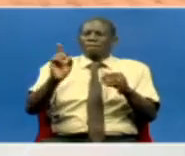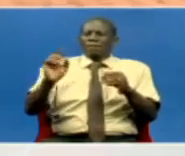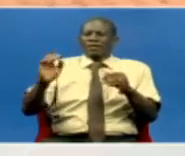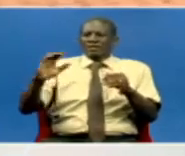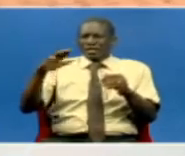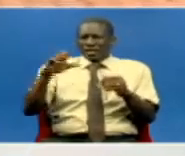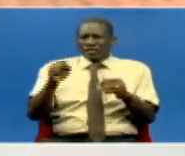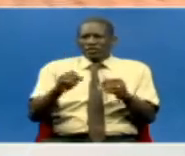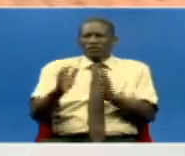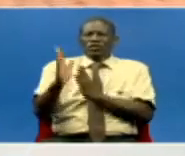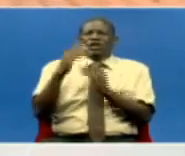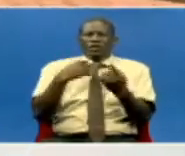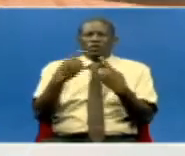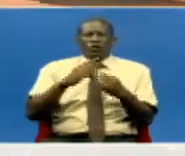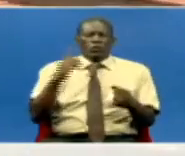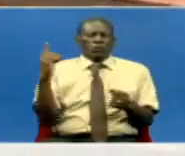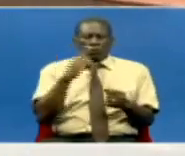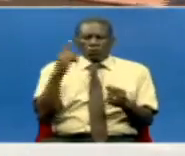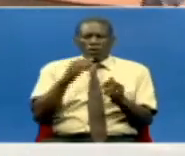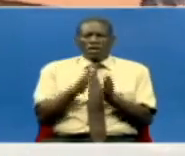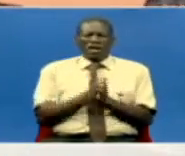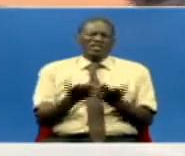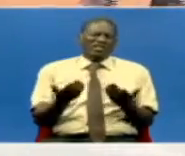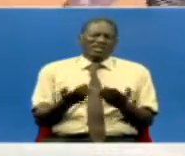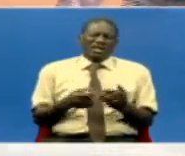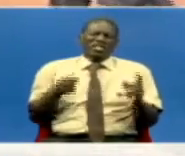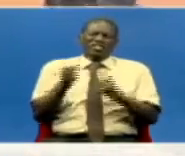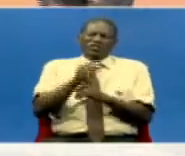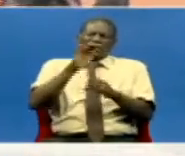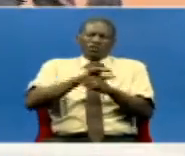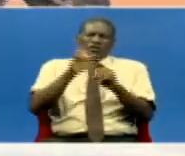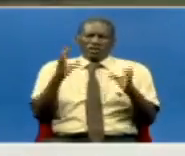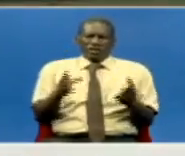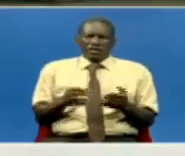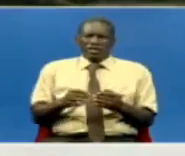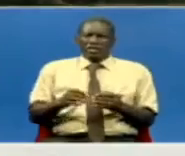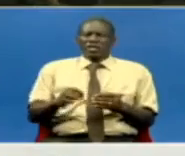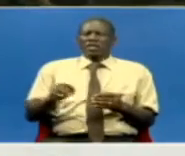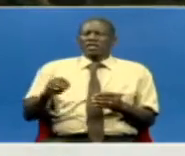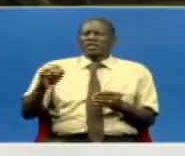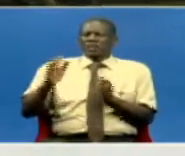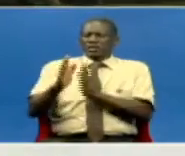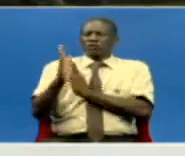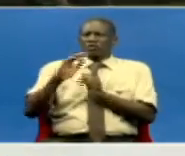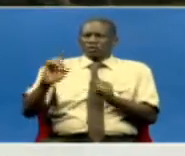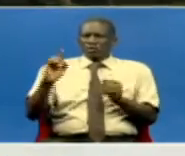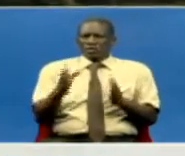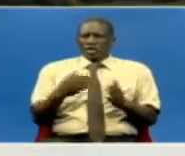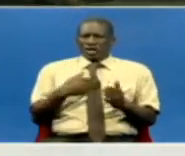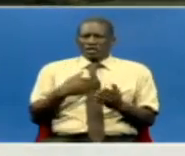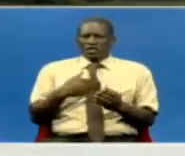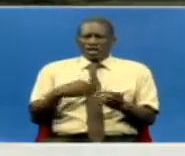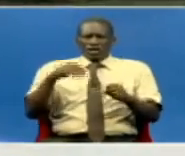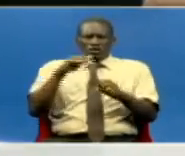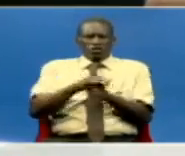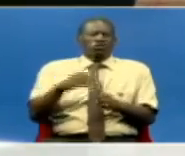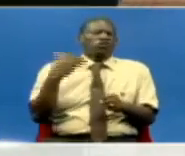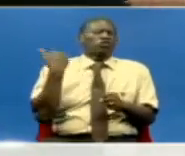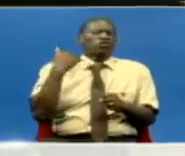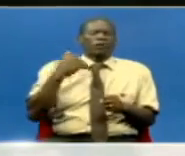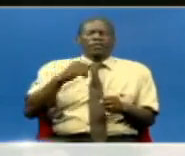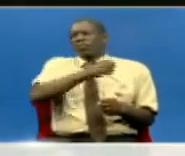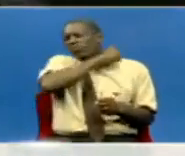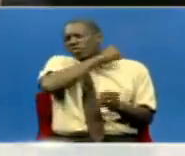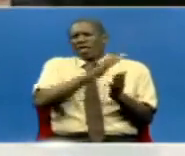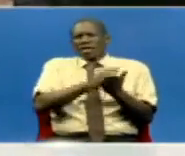been talking tough and achieving the bare minimum. The Interior Ministry has been threatened by runaway muggings and sometimes